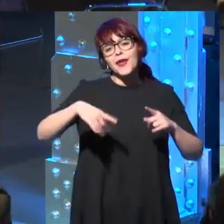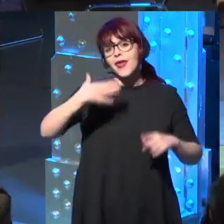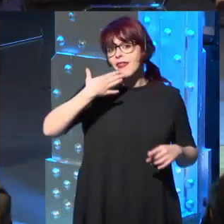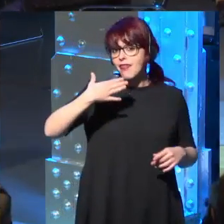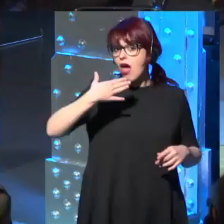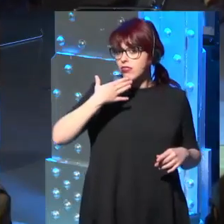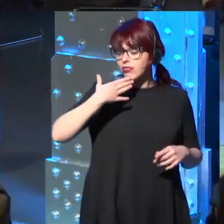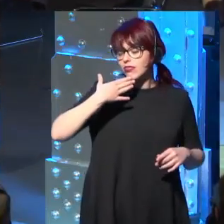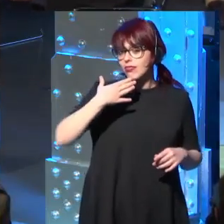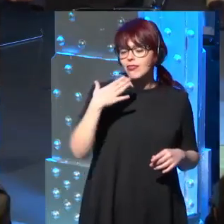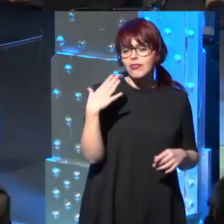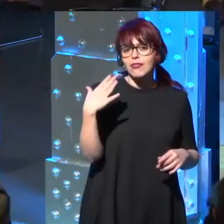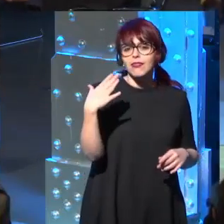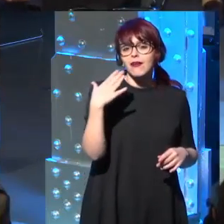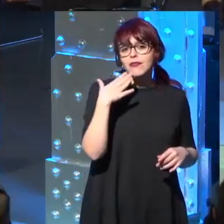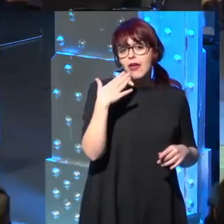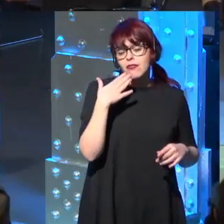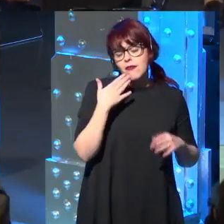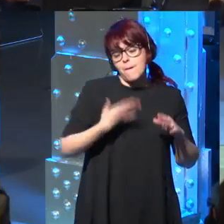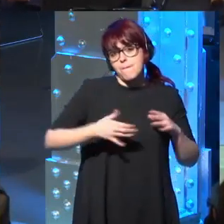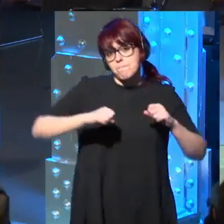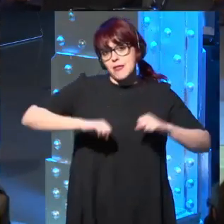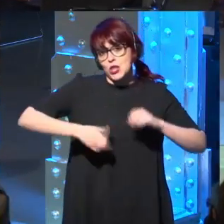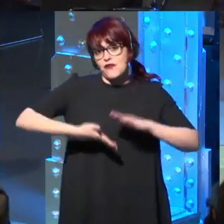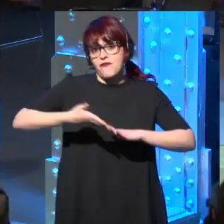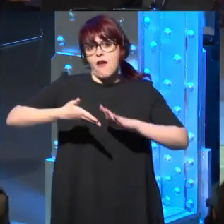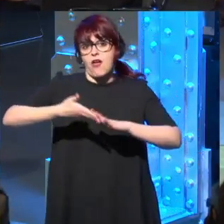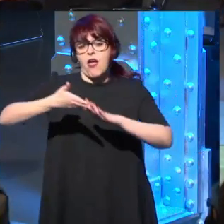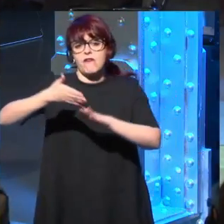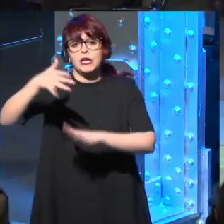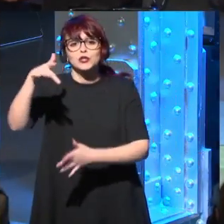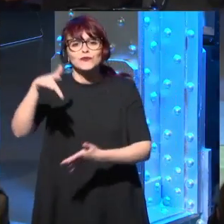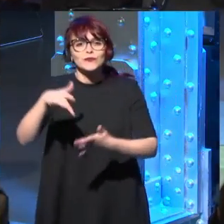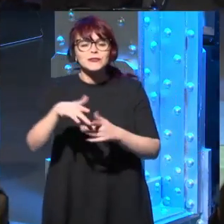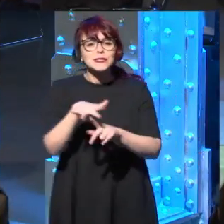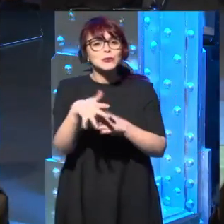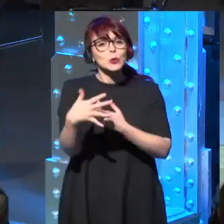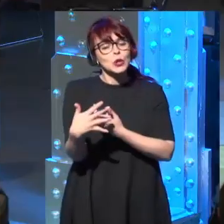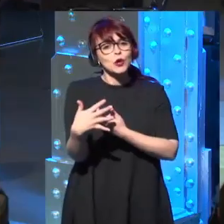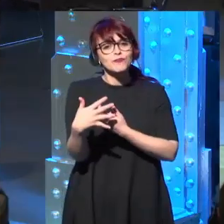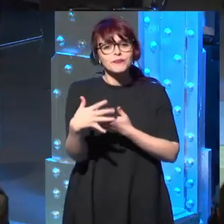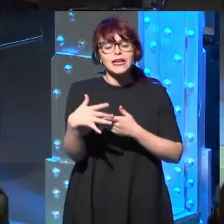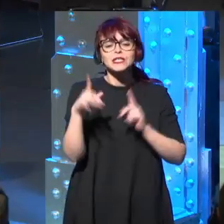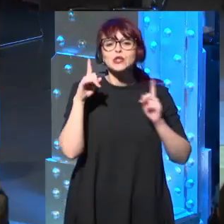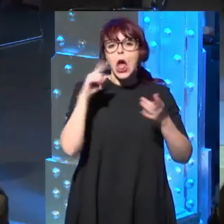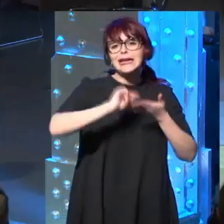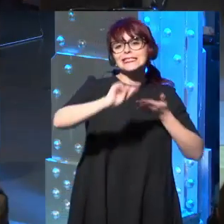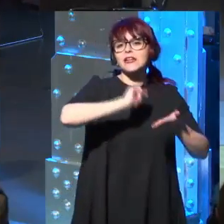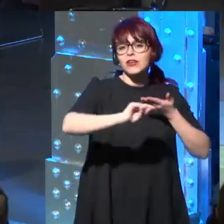I believe the act of writing is less promoting ideas, more